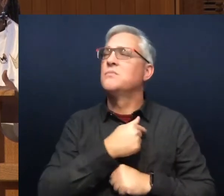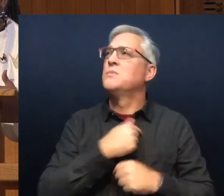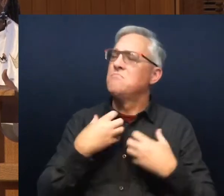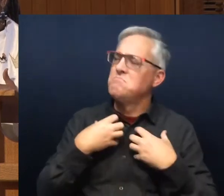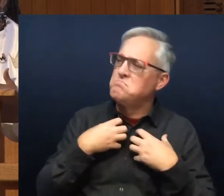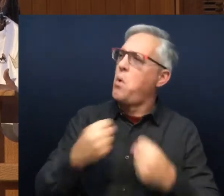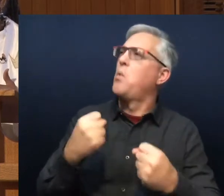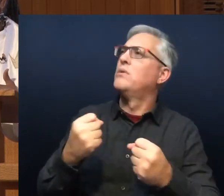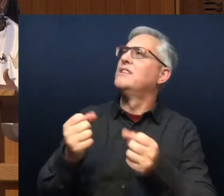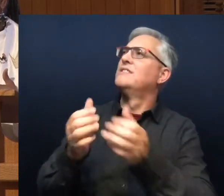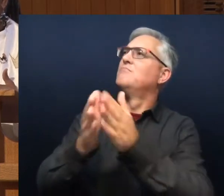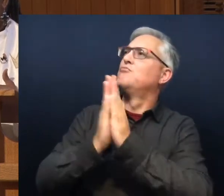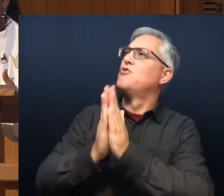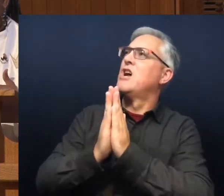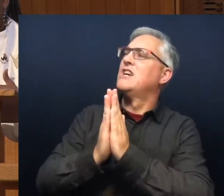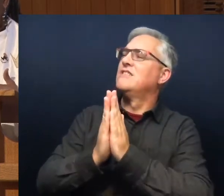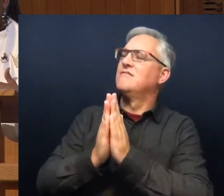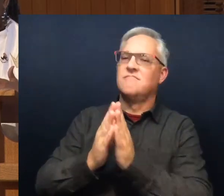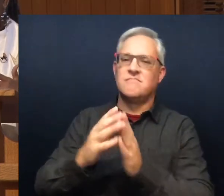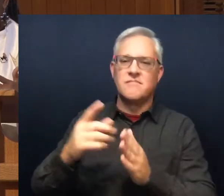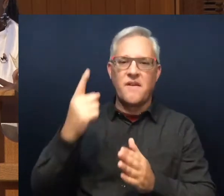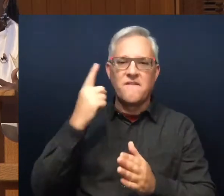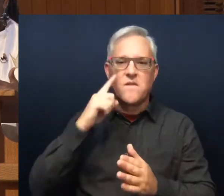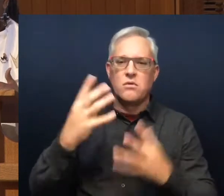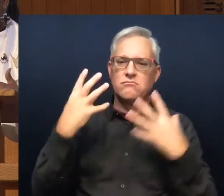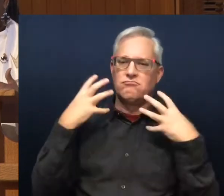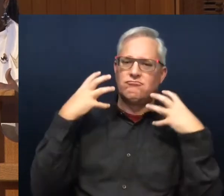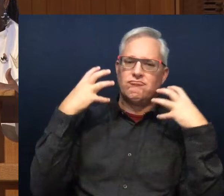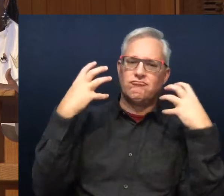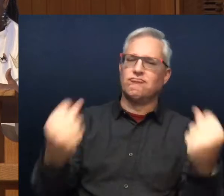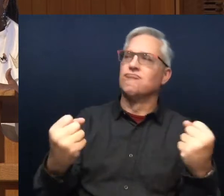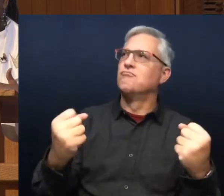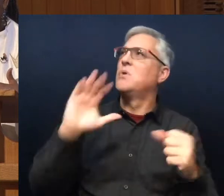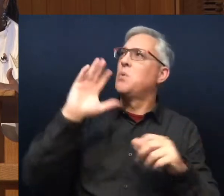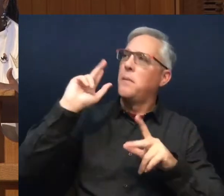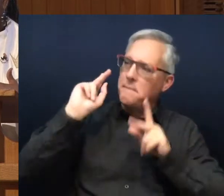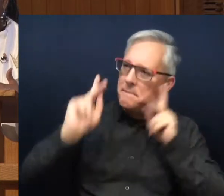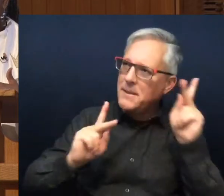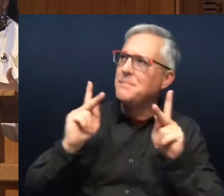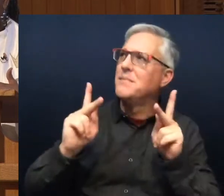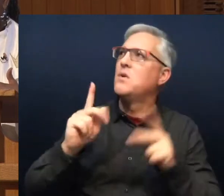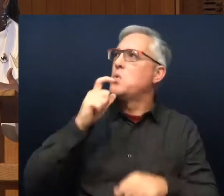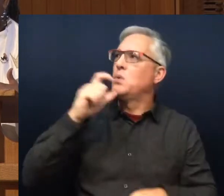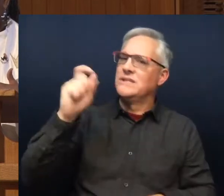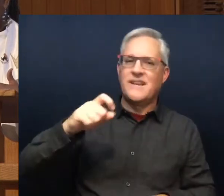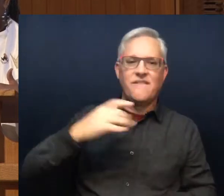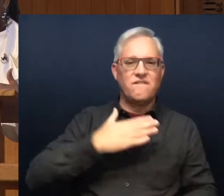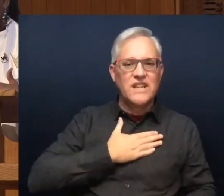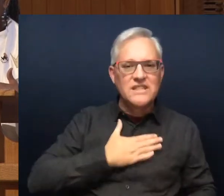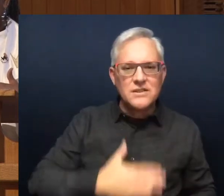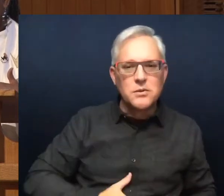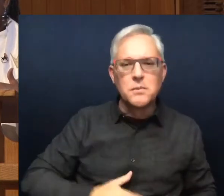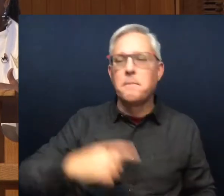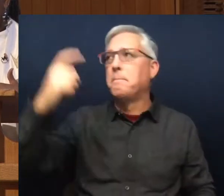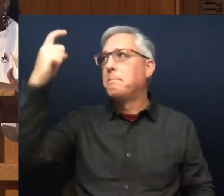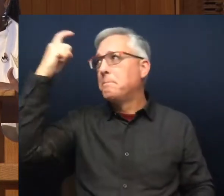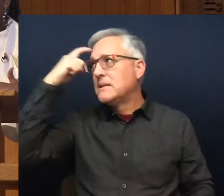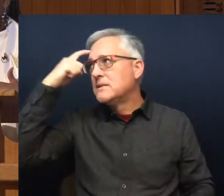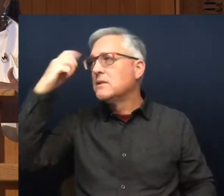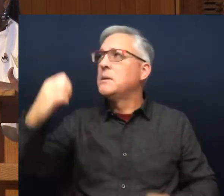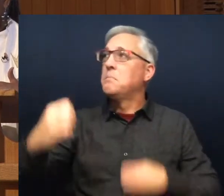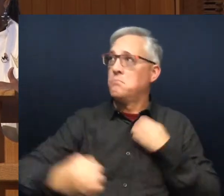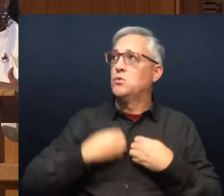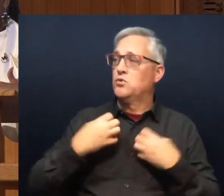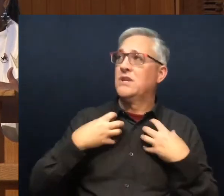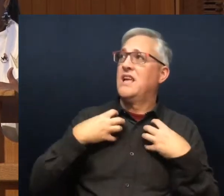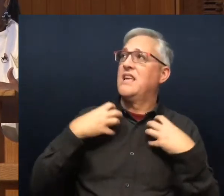loss. We boldly pray for the restoration of your people in need of physical, mental,